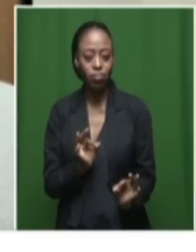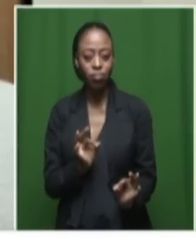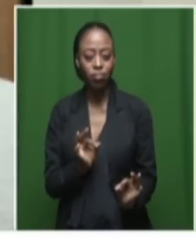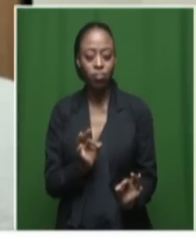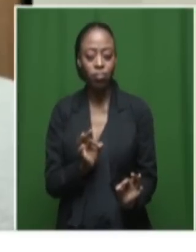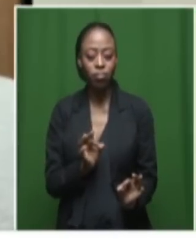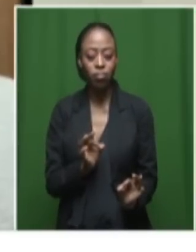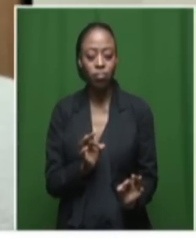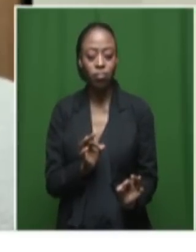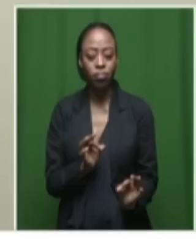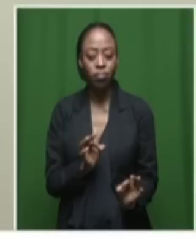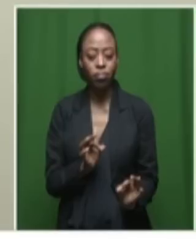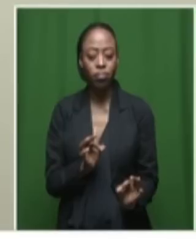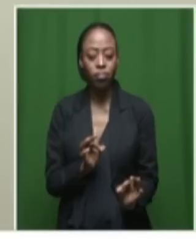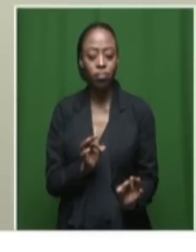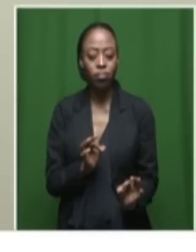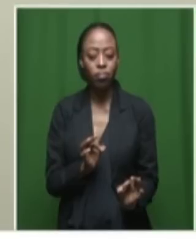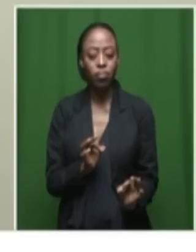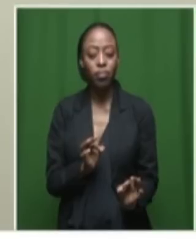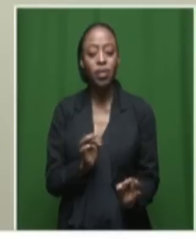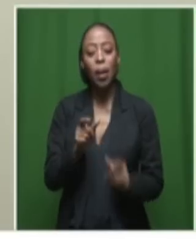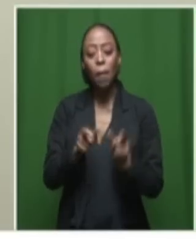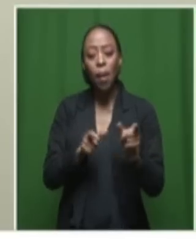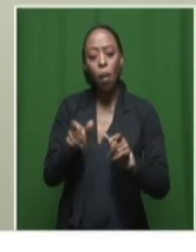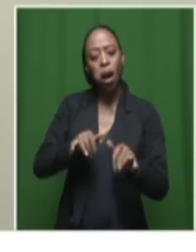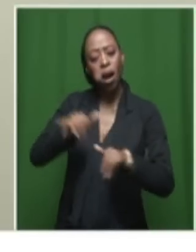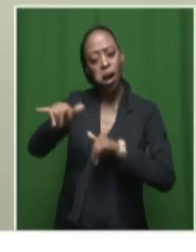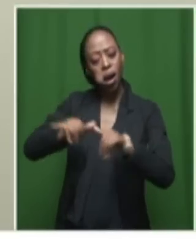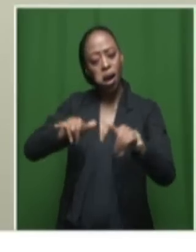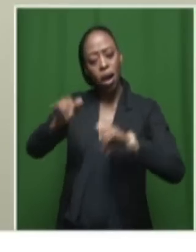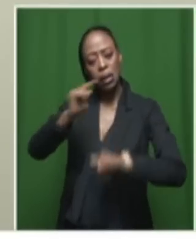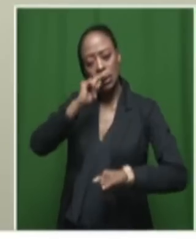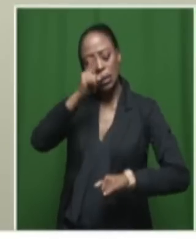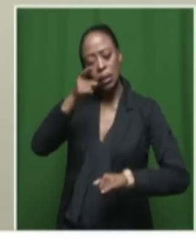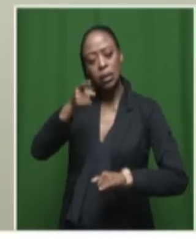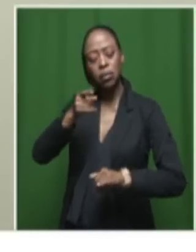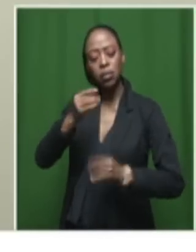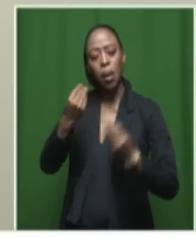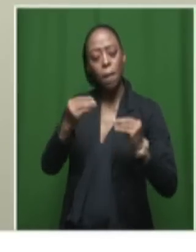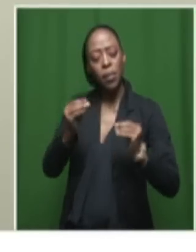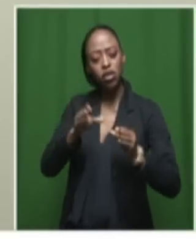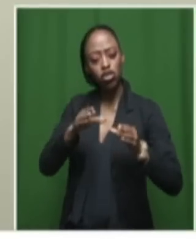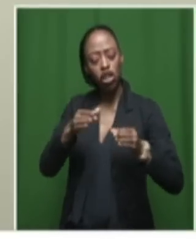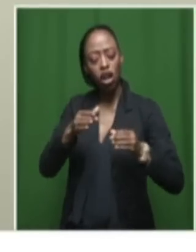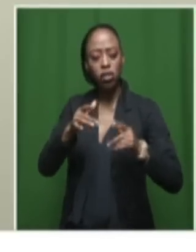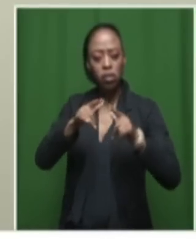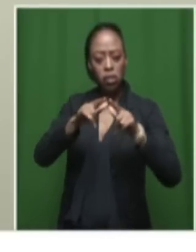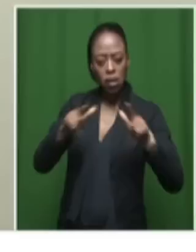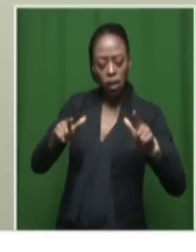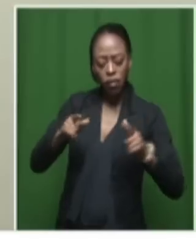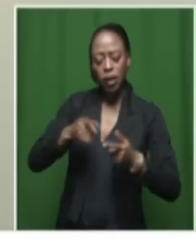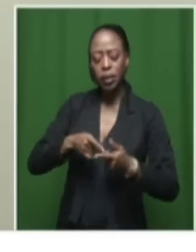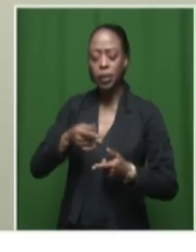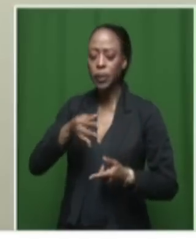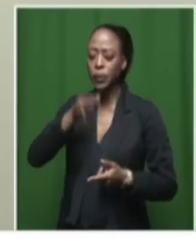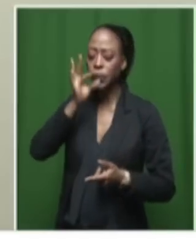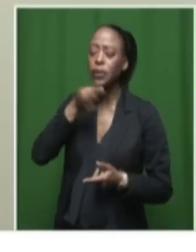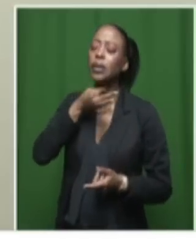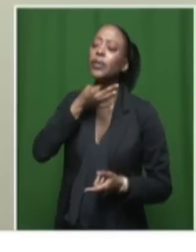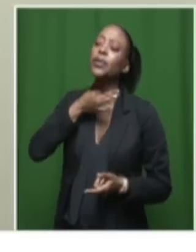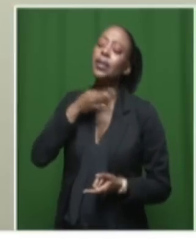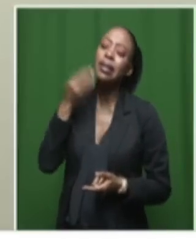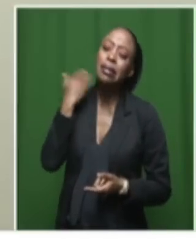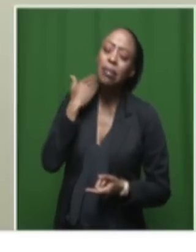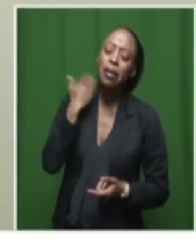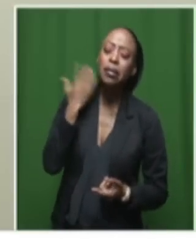say, there's no harm in people flying business class, no harm in them, drinking expensive whiskey down next